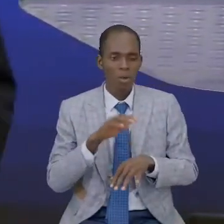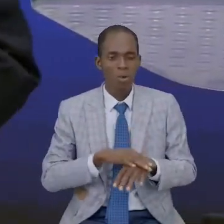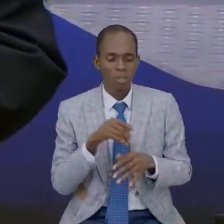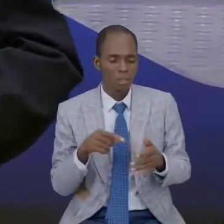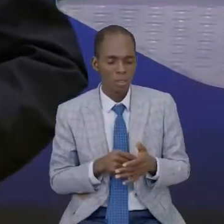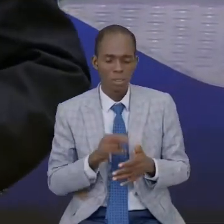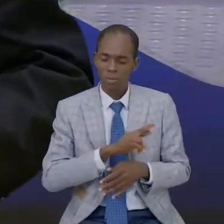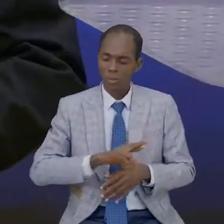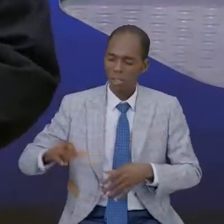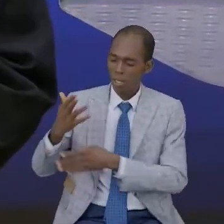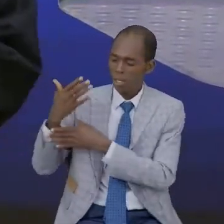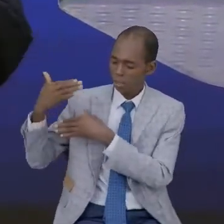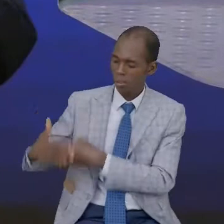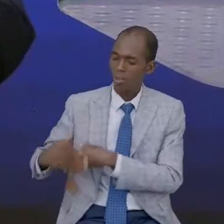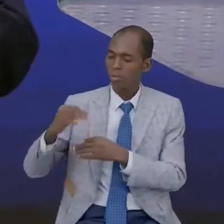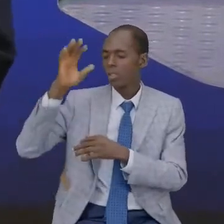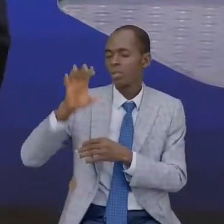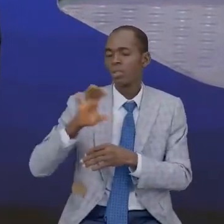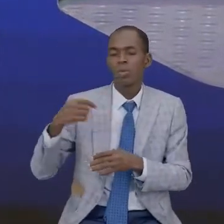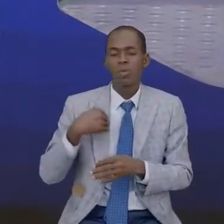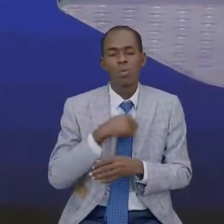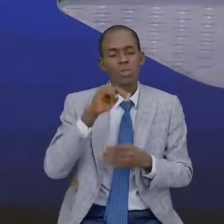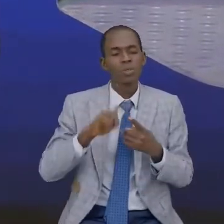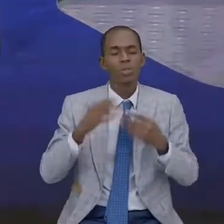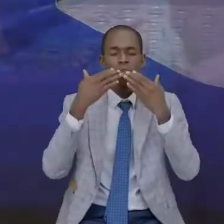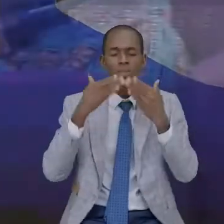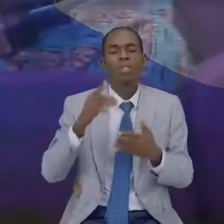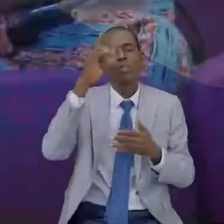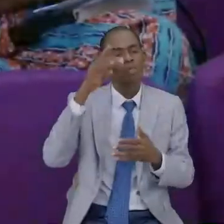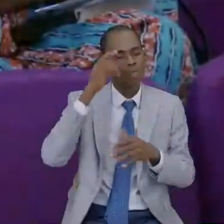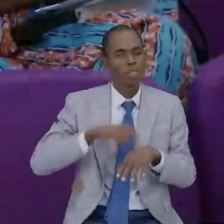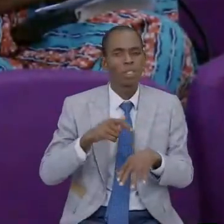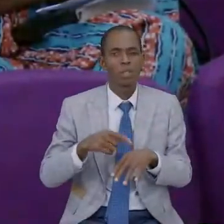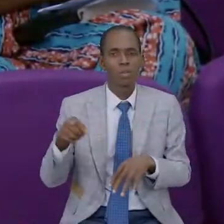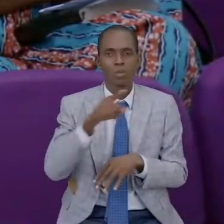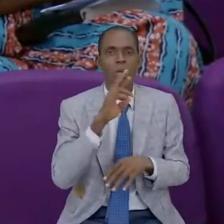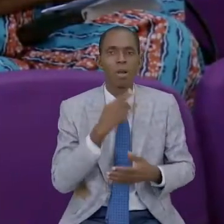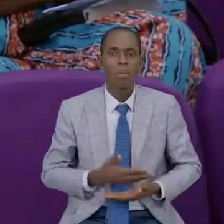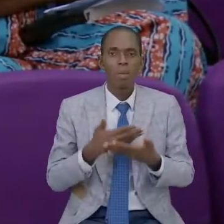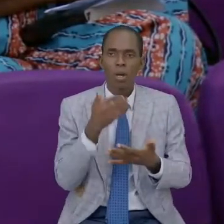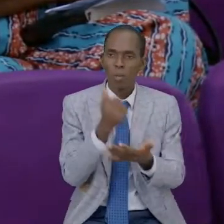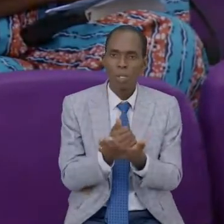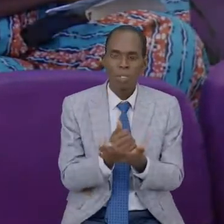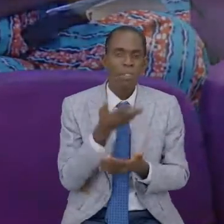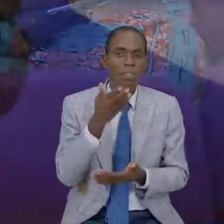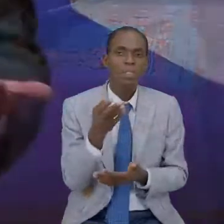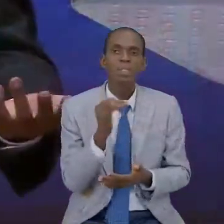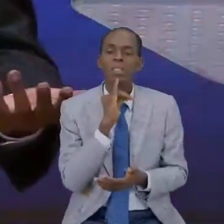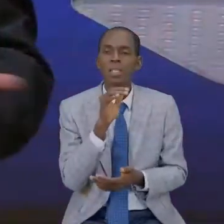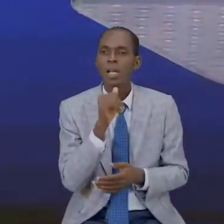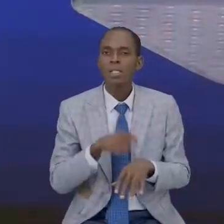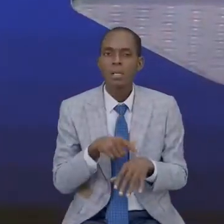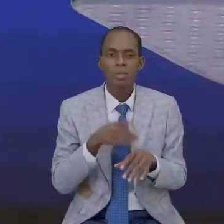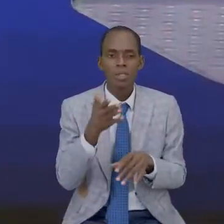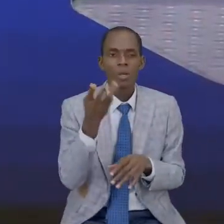of the cross, we shall be thanking God for the time in which we were born. Amen. There's a time the Bible was